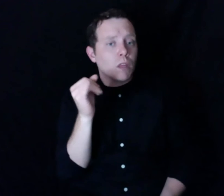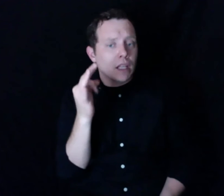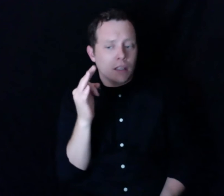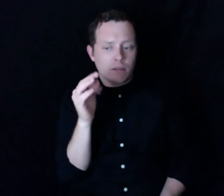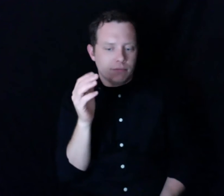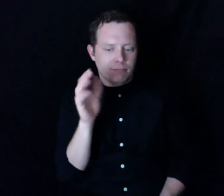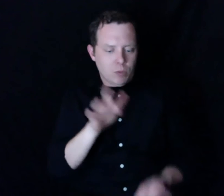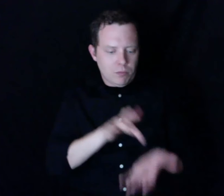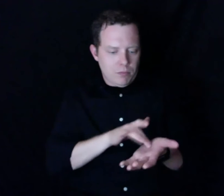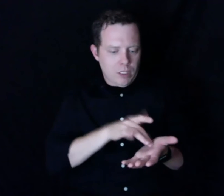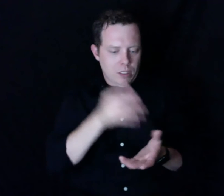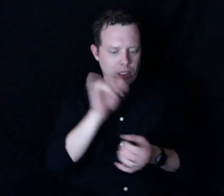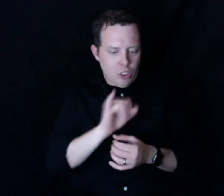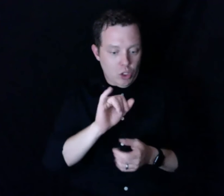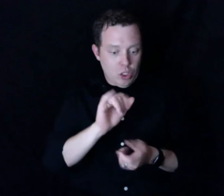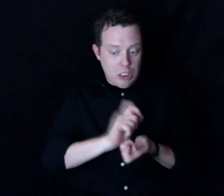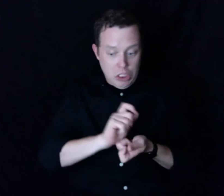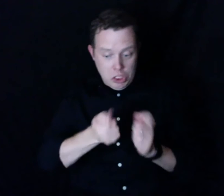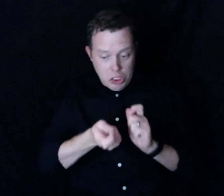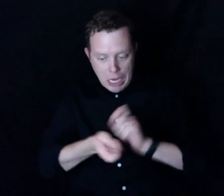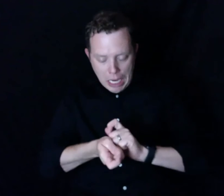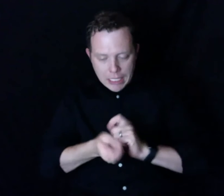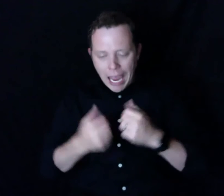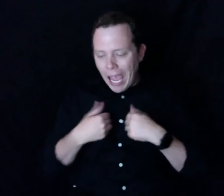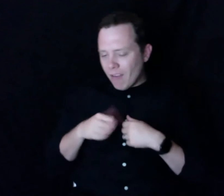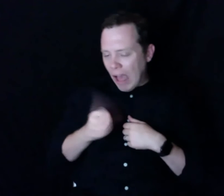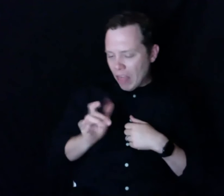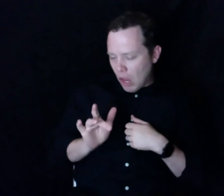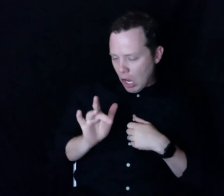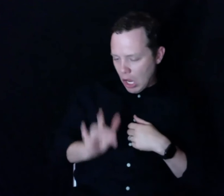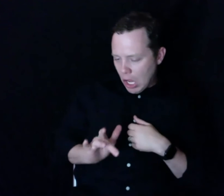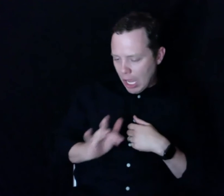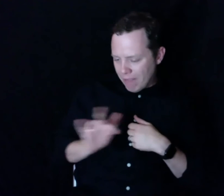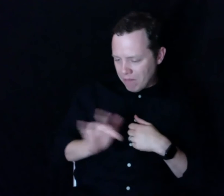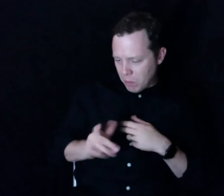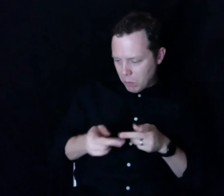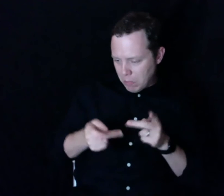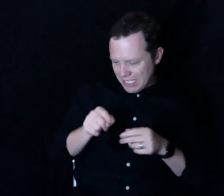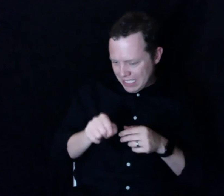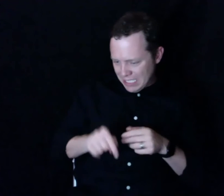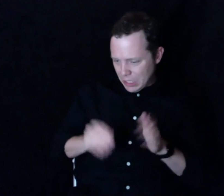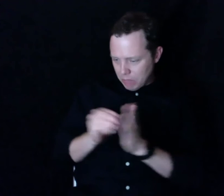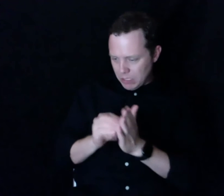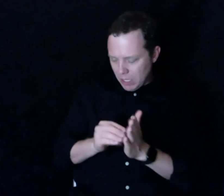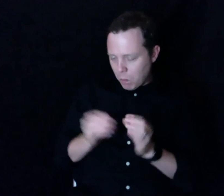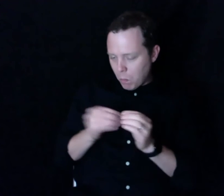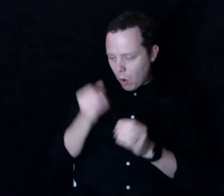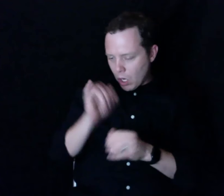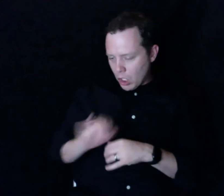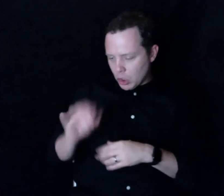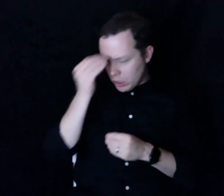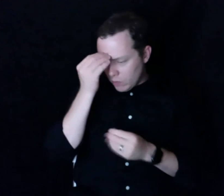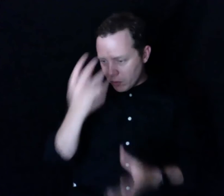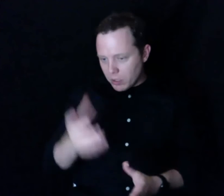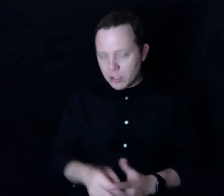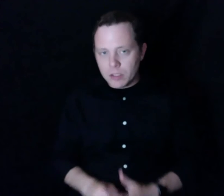companies, there's plenty of space to put more insurance companies there. You can also put the name